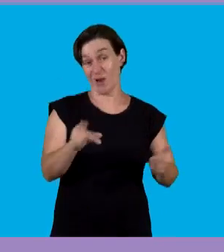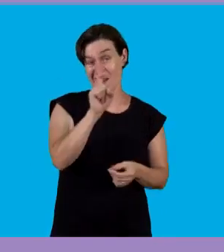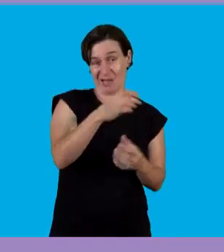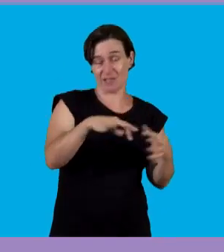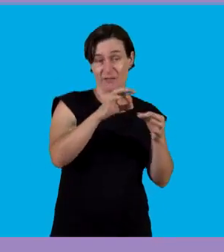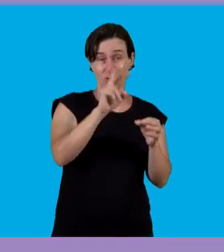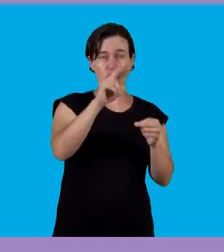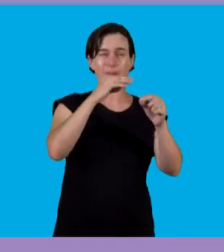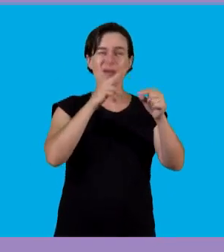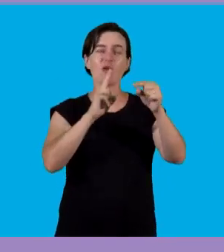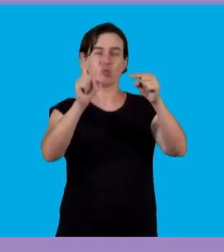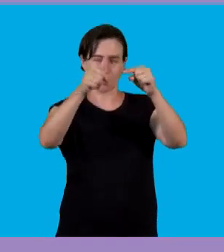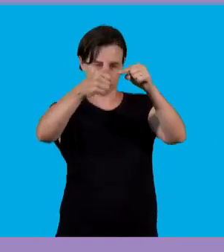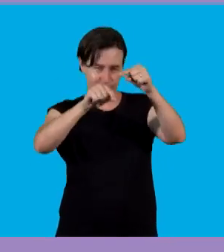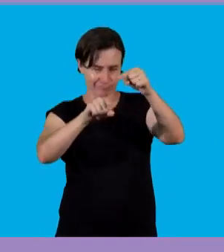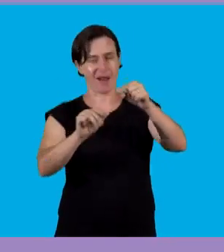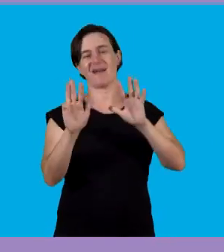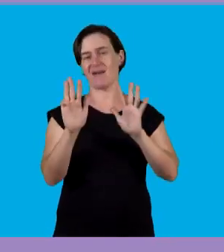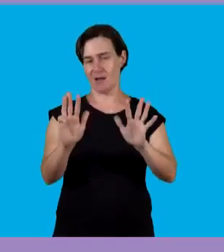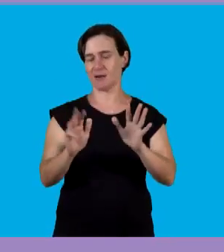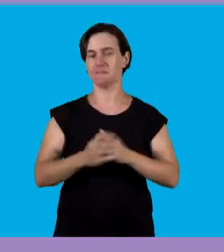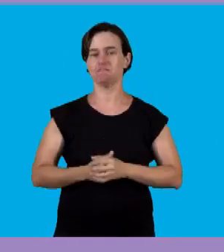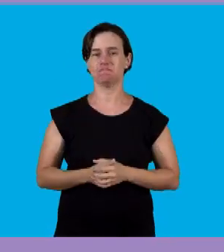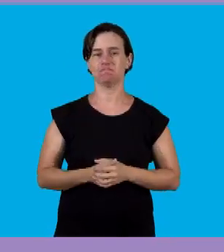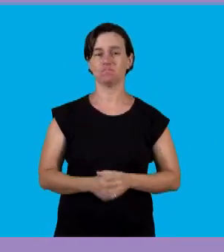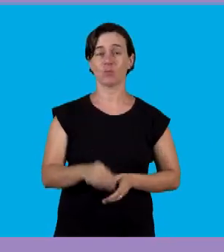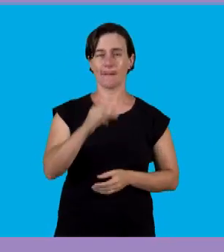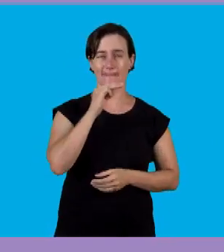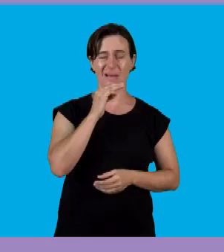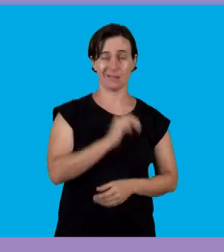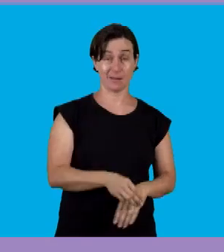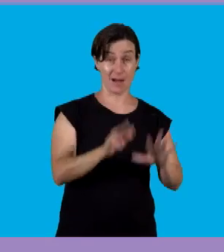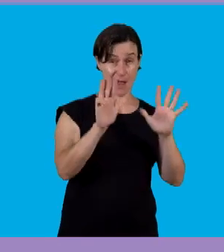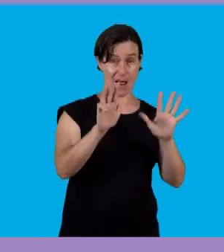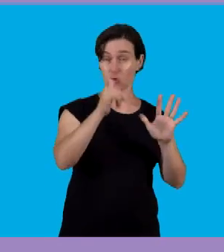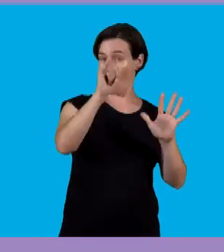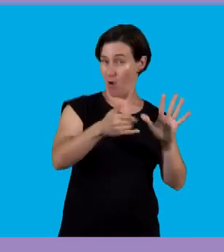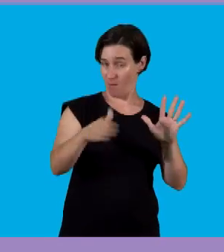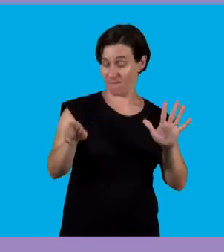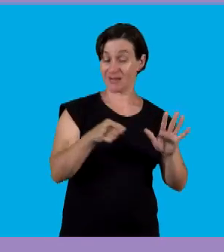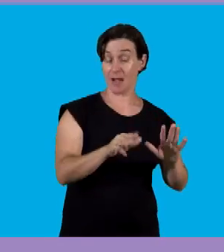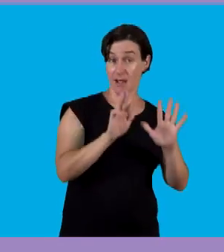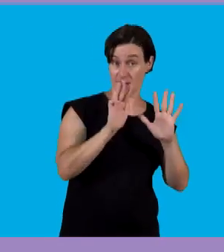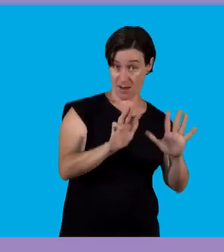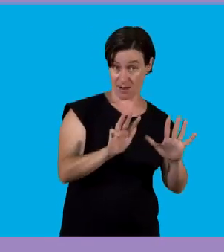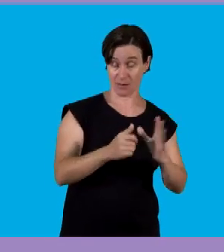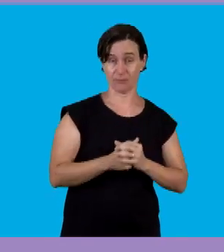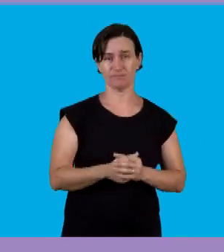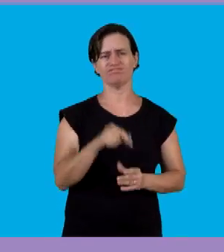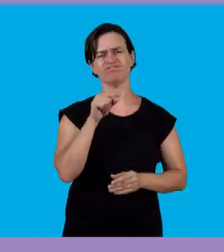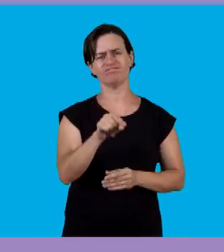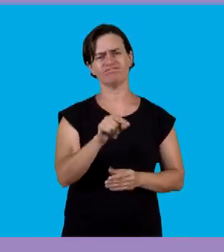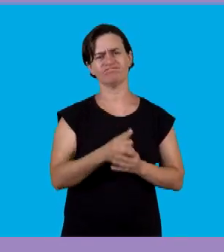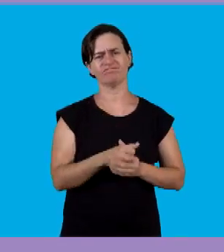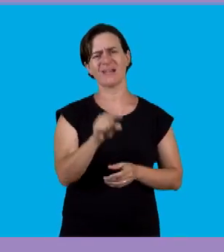which has an output value of 9. So 9 is the output value, which is in the place of the Y. And